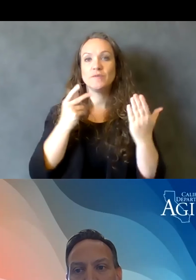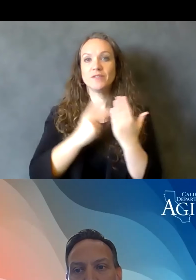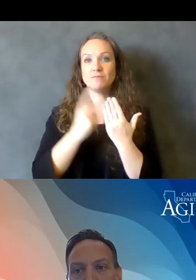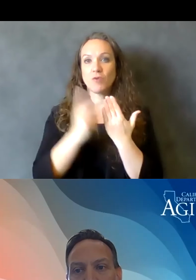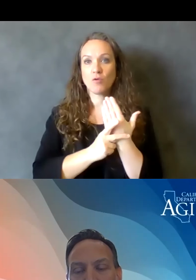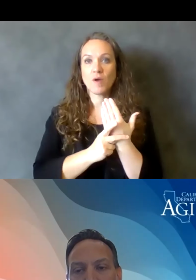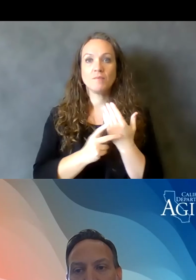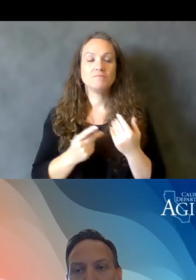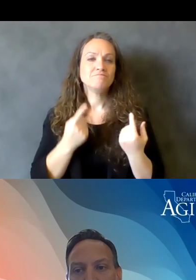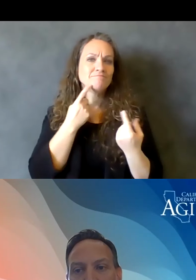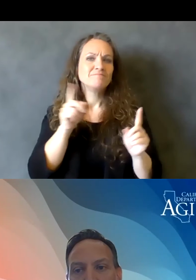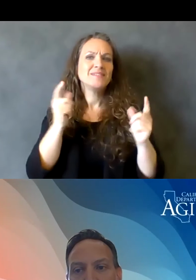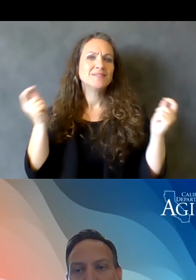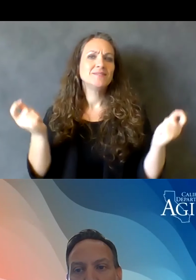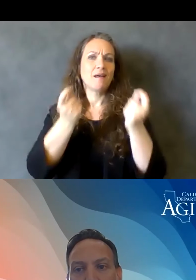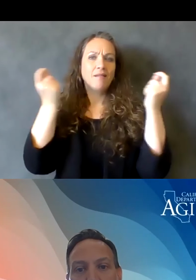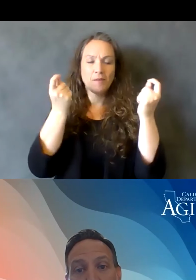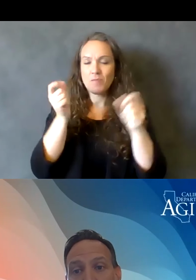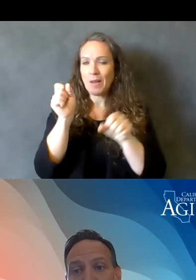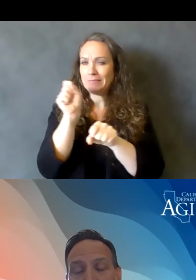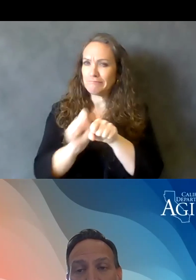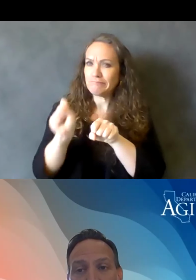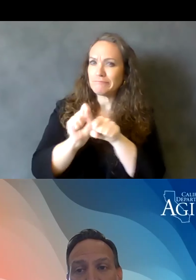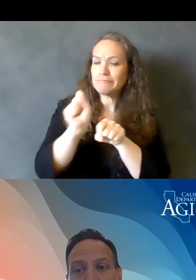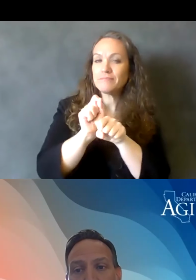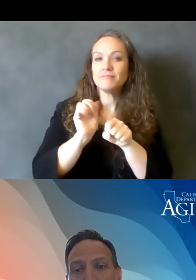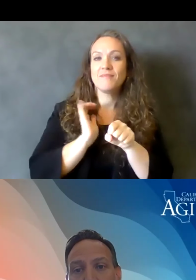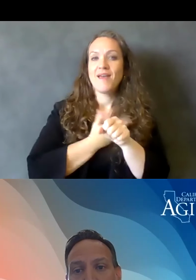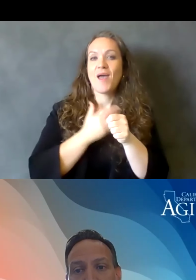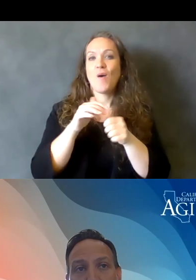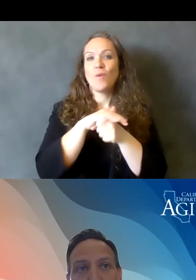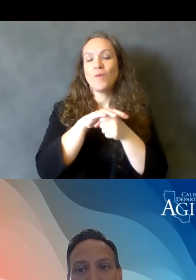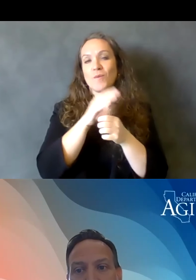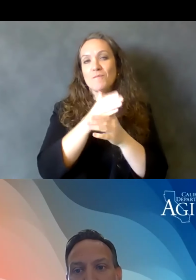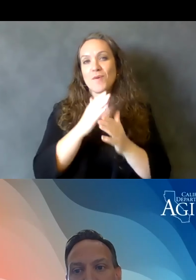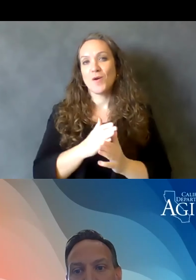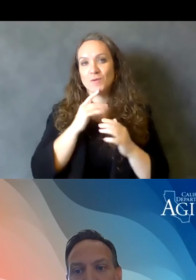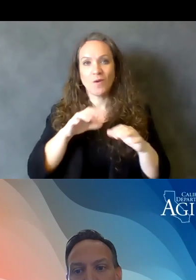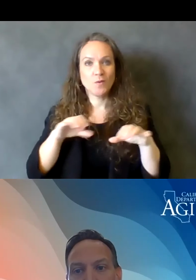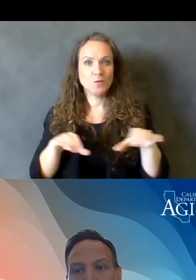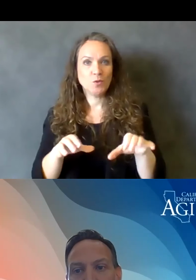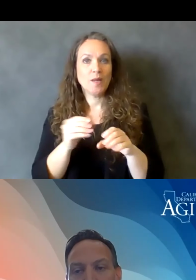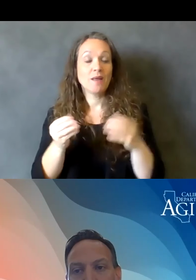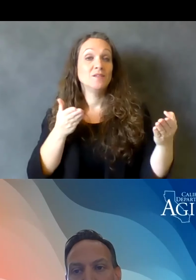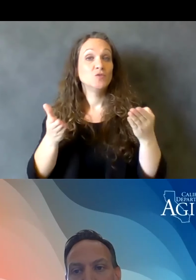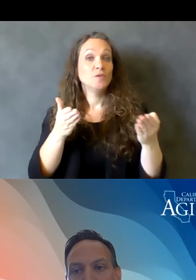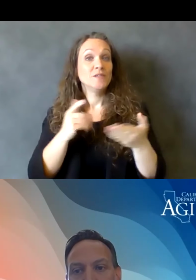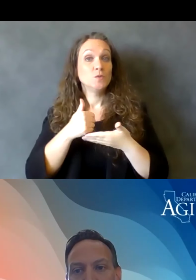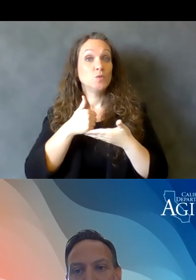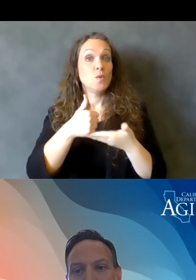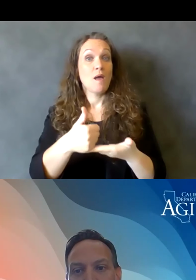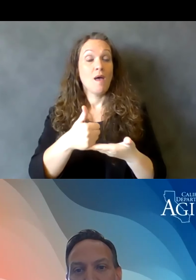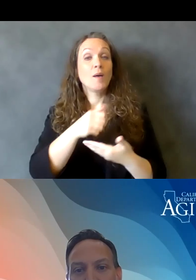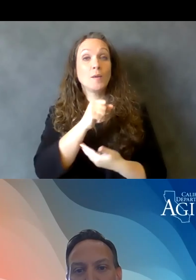all the hard work and tremendous contributions that our local partners and providers are performing in the service of helping our